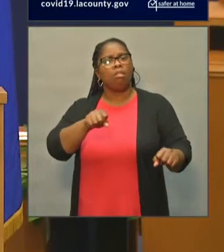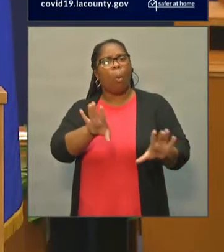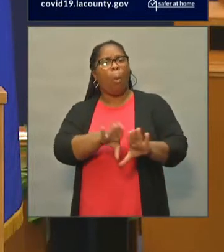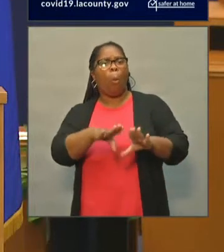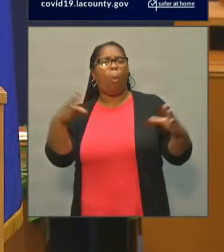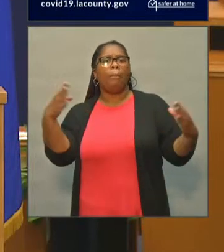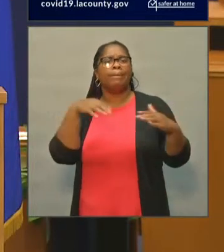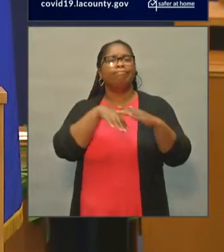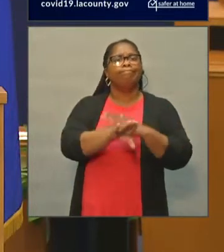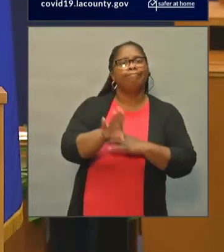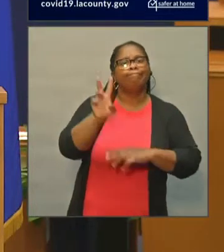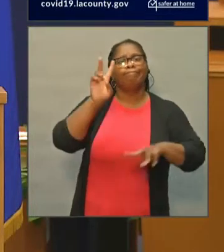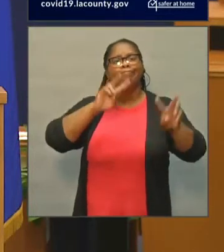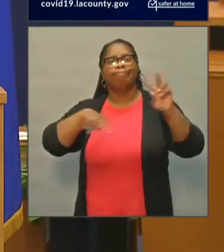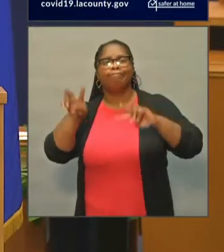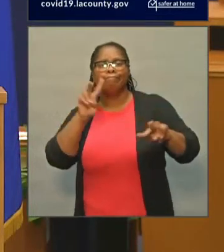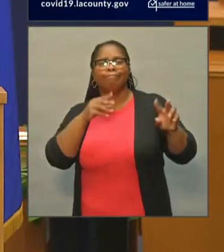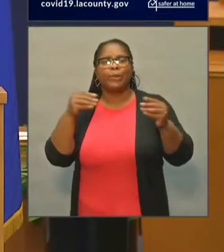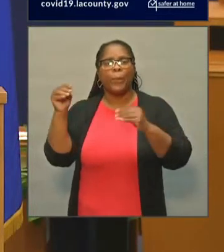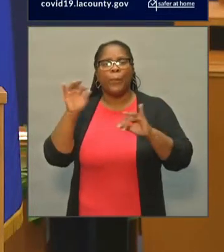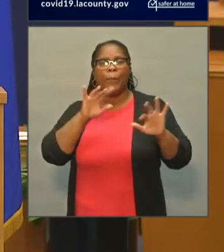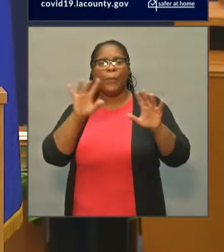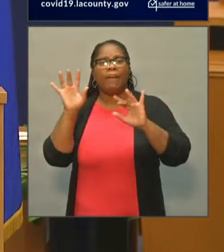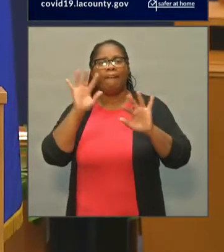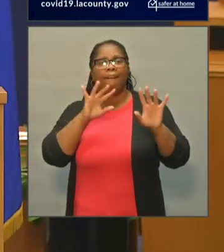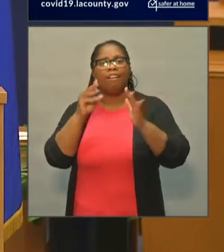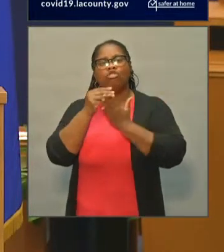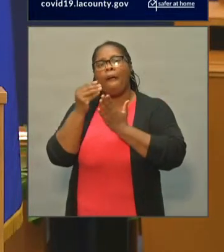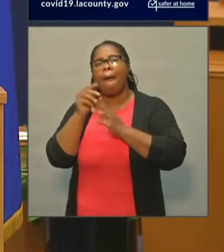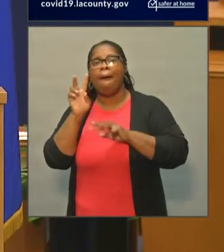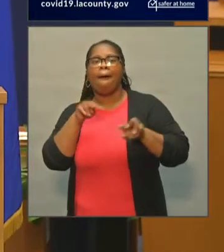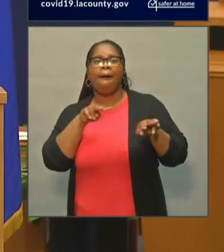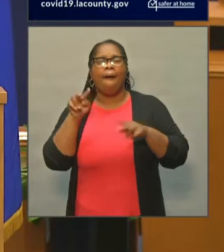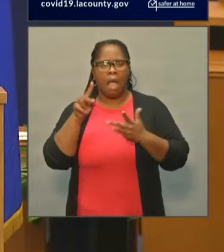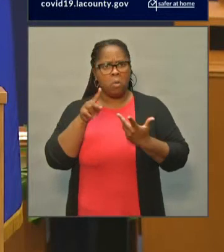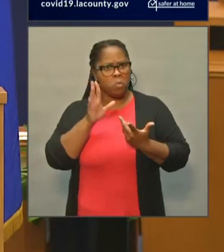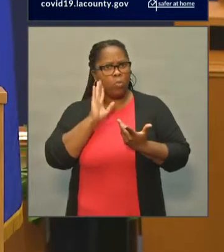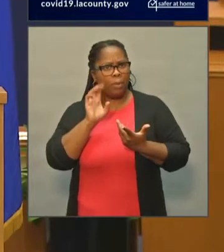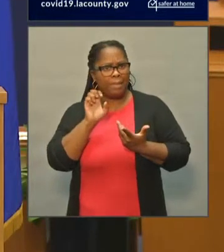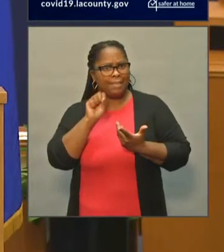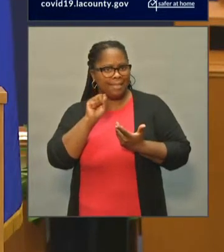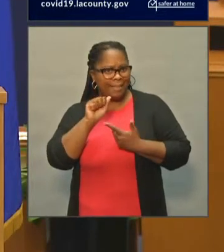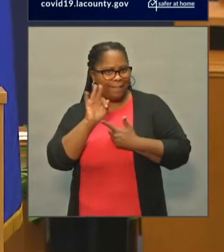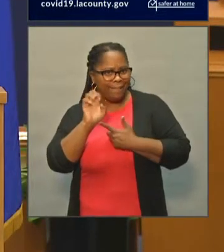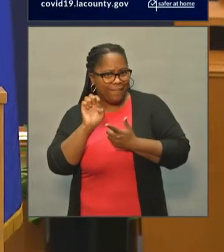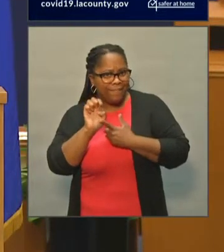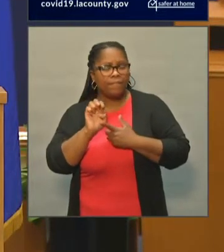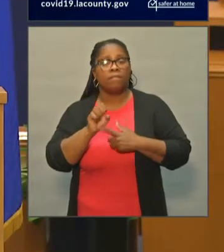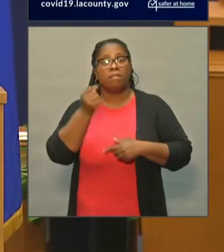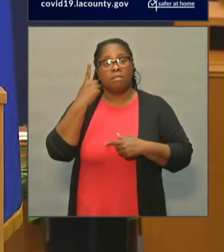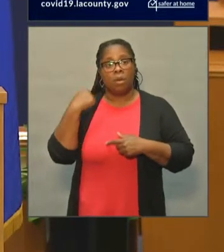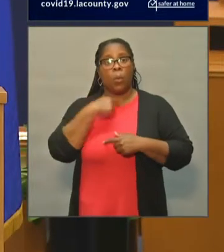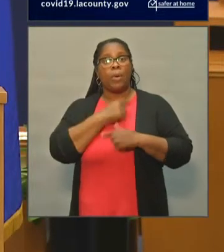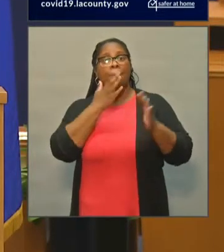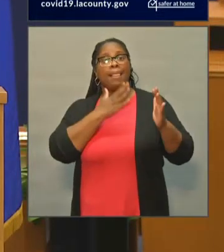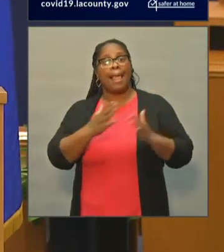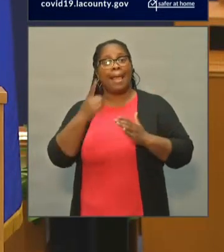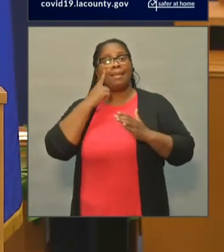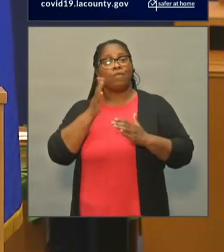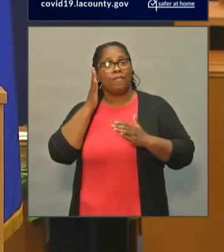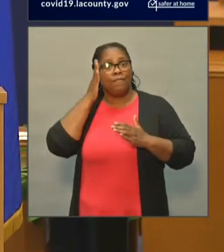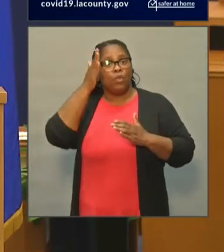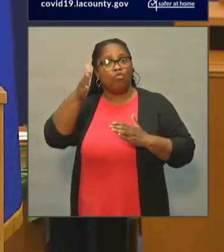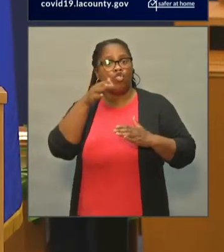point, we also want to make sure it's a safe activity. So we're going to ask again that as we plan ahead for having